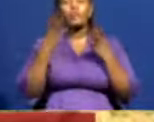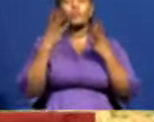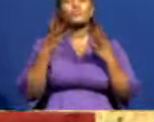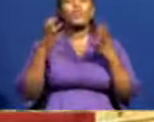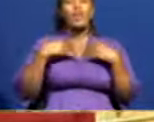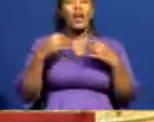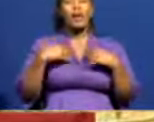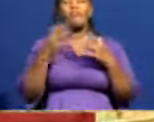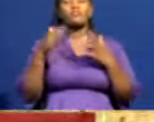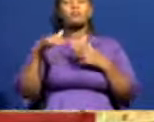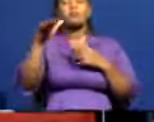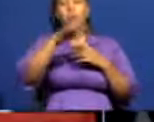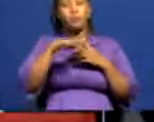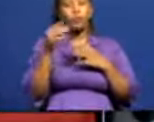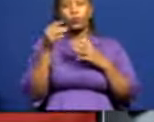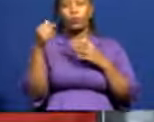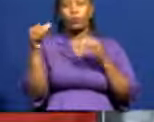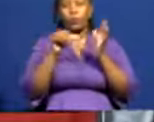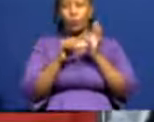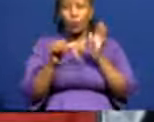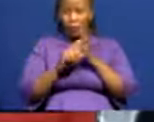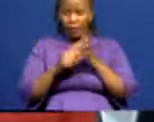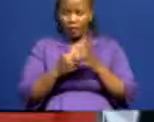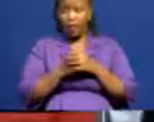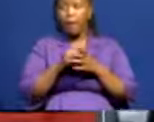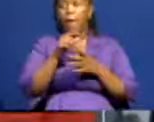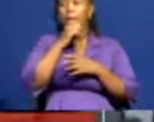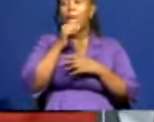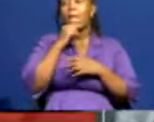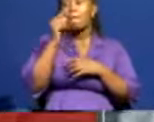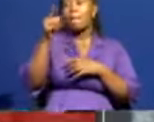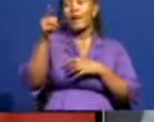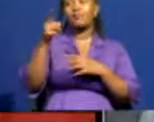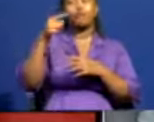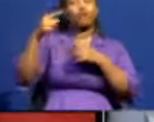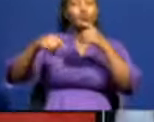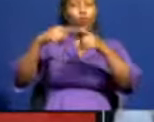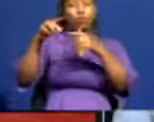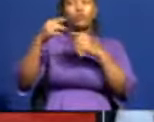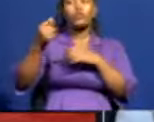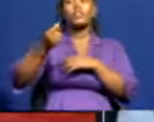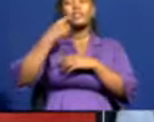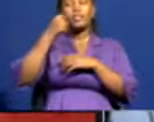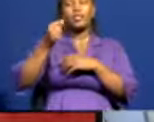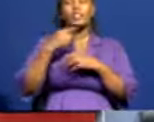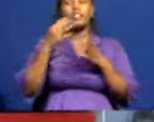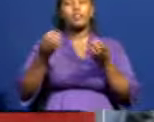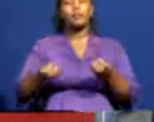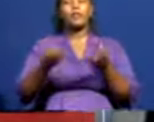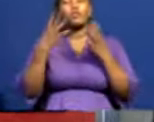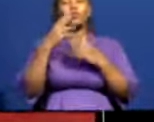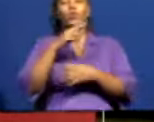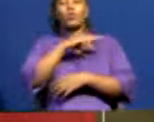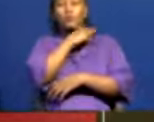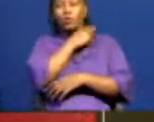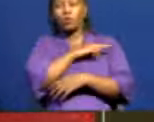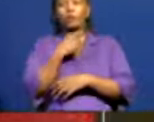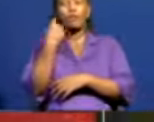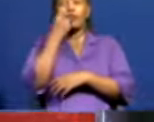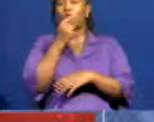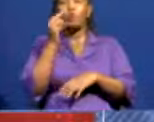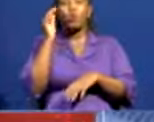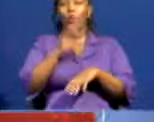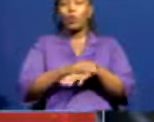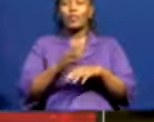area residents. This middle-aged man, being treated at the Baringo Referral Hospital, sustained serious gunshot wounds from